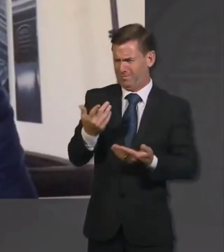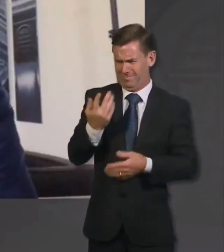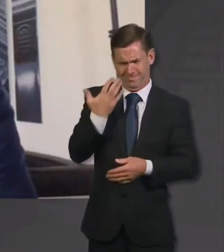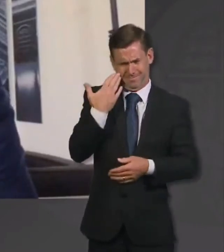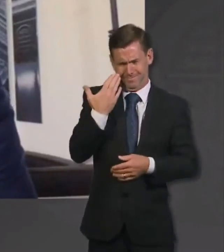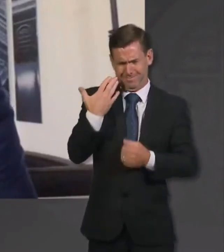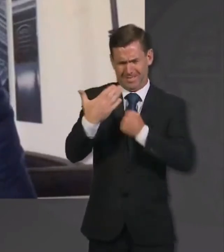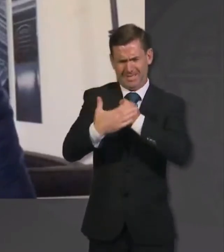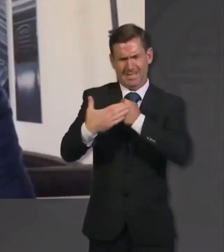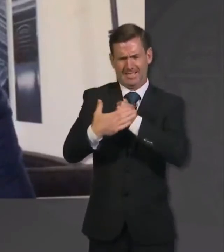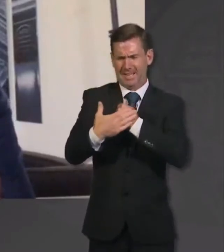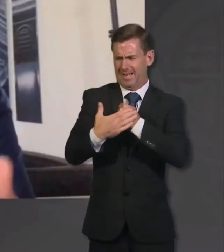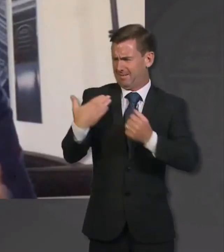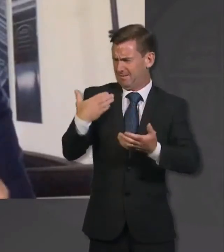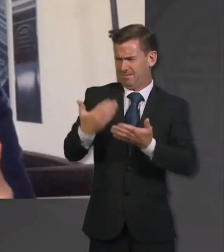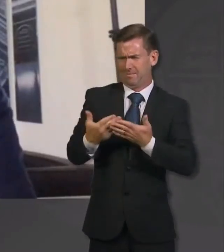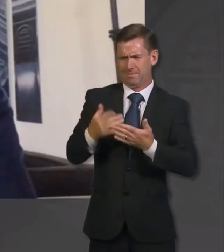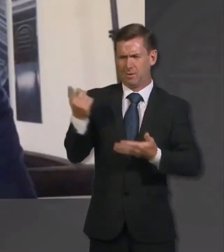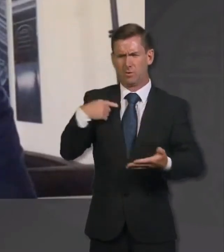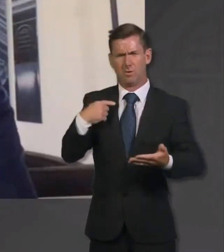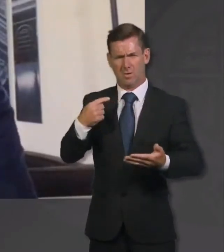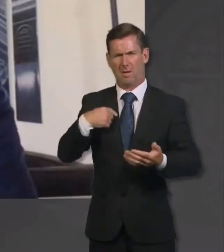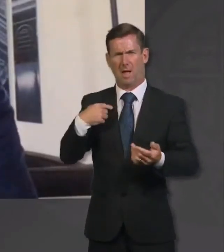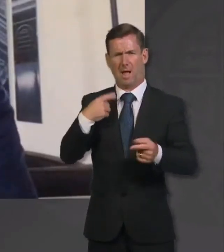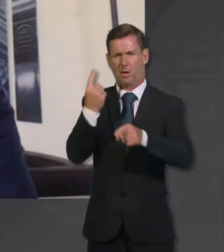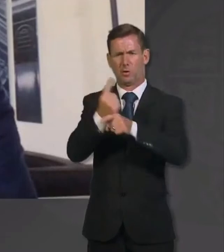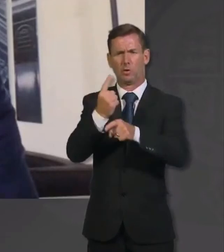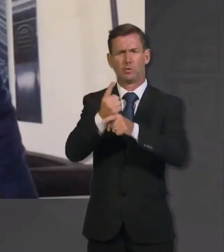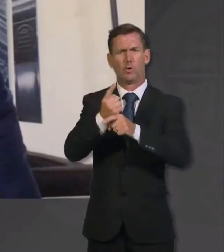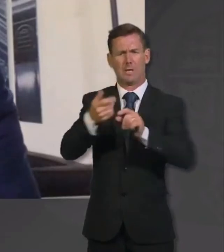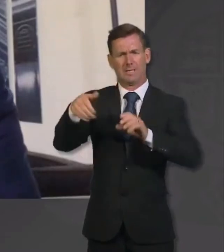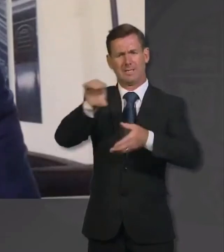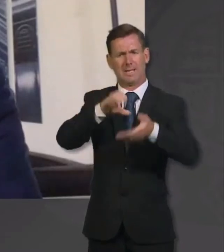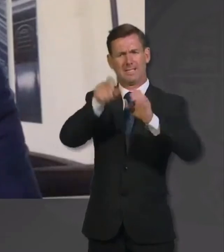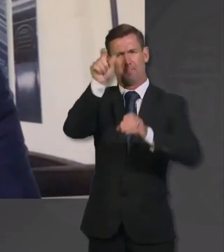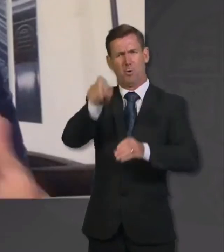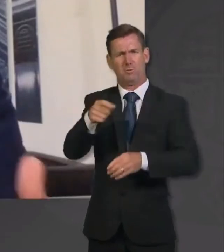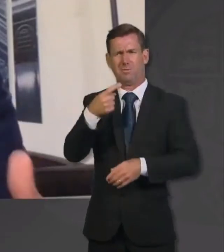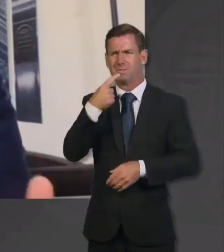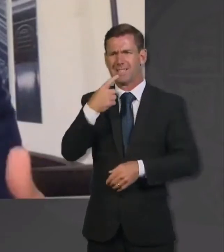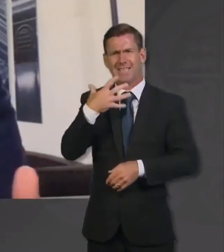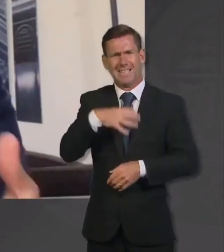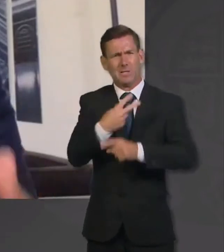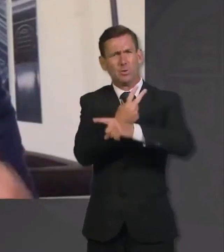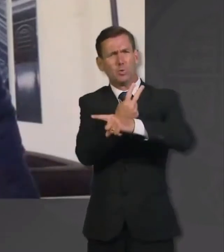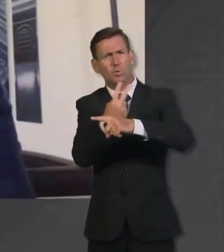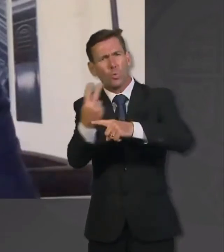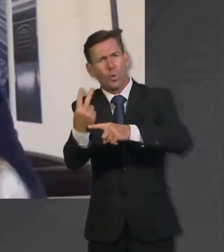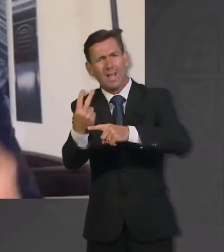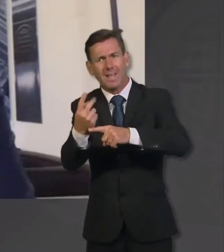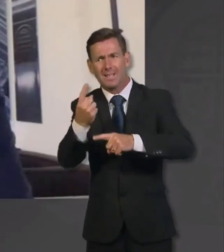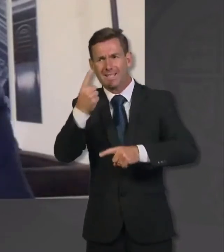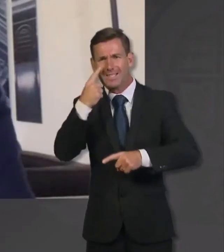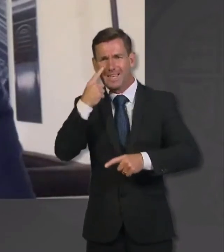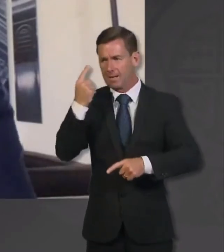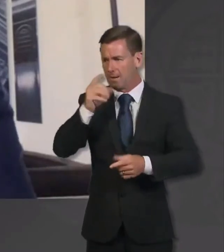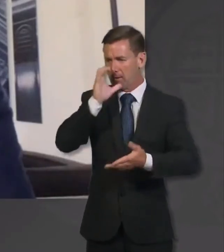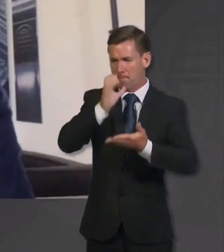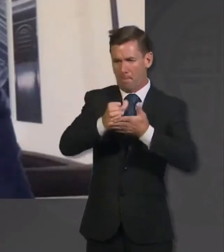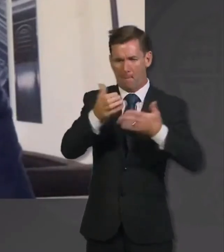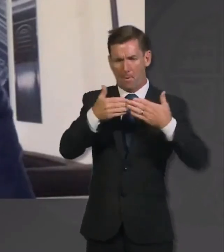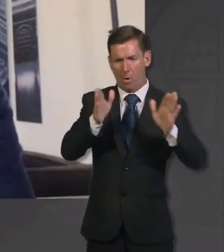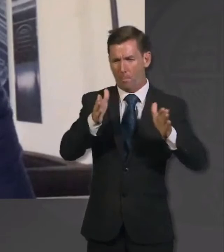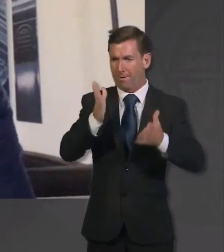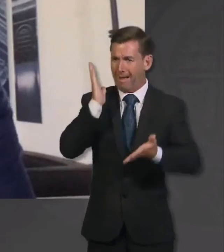some on Sage suggested actually it might take a couple of weeks at least to see the data from last weekend to suggest you can make a new raft